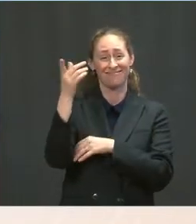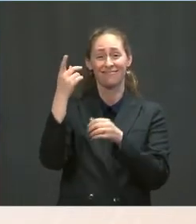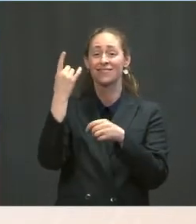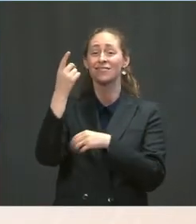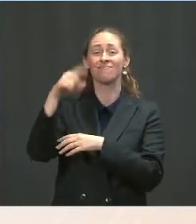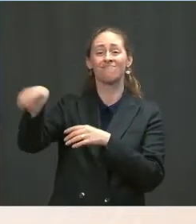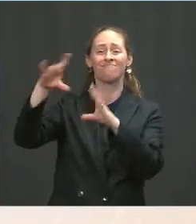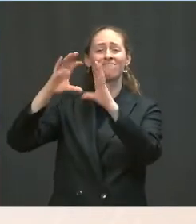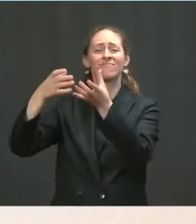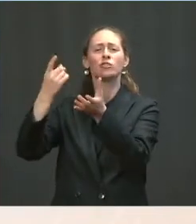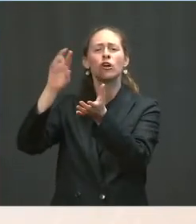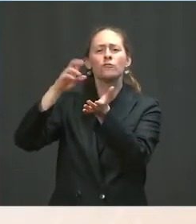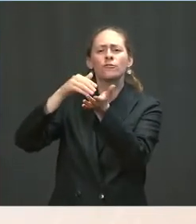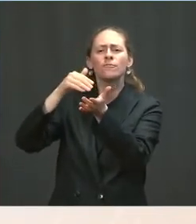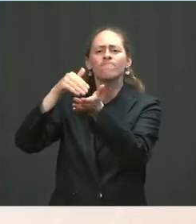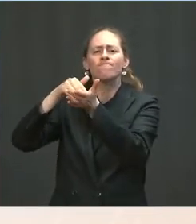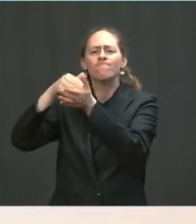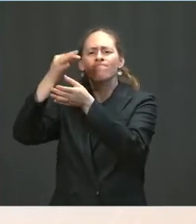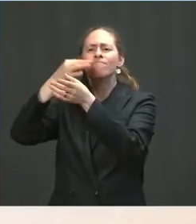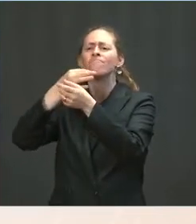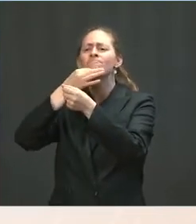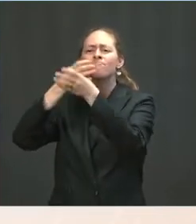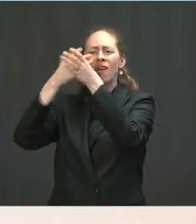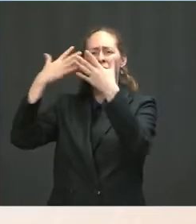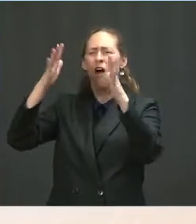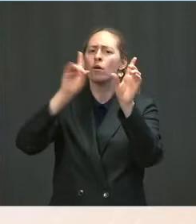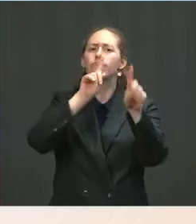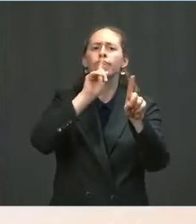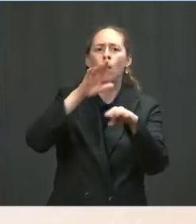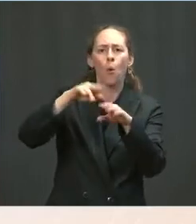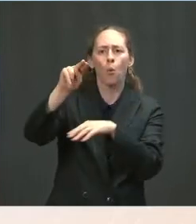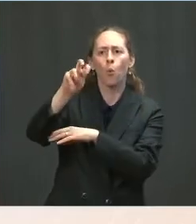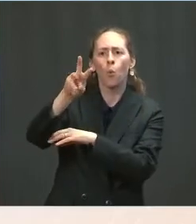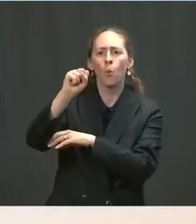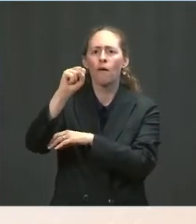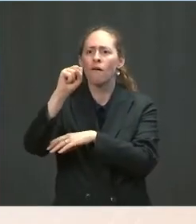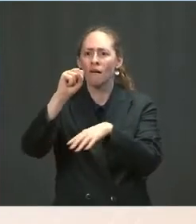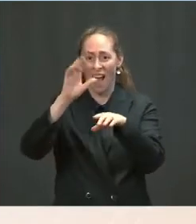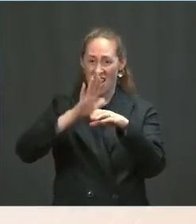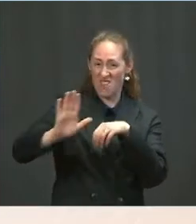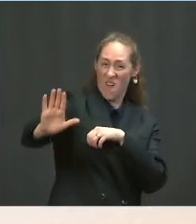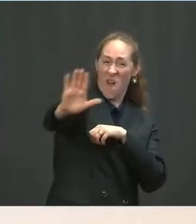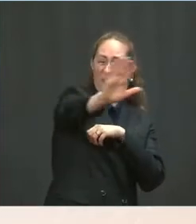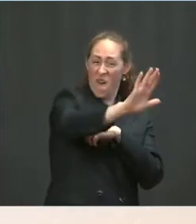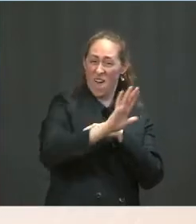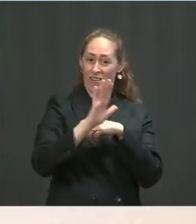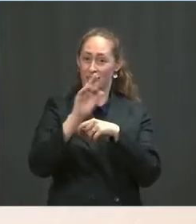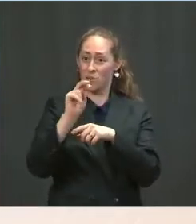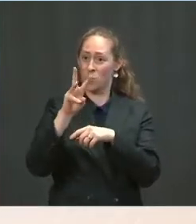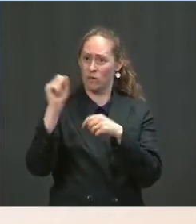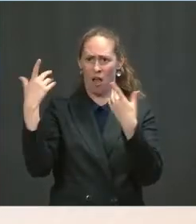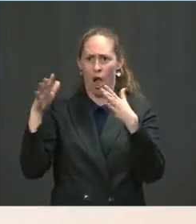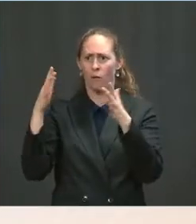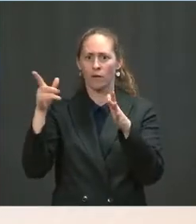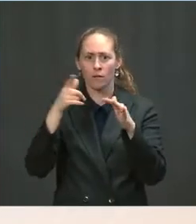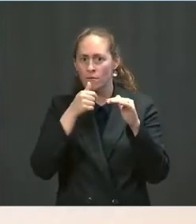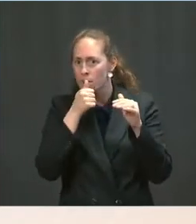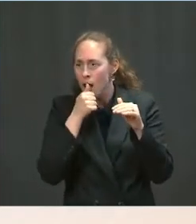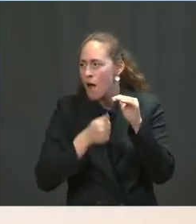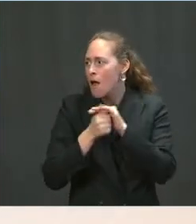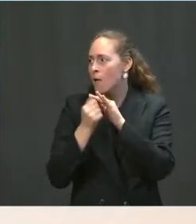the questions on your networks. So they've been out there talking about. They're not hiding. They're actually having